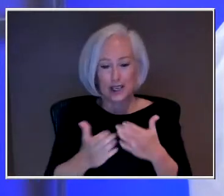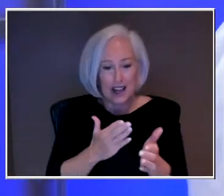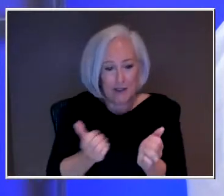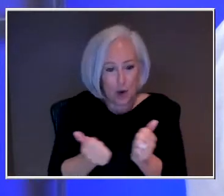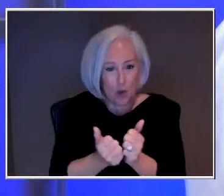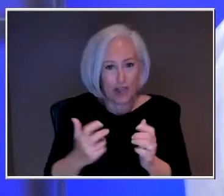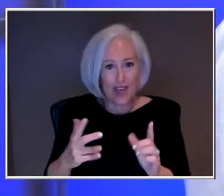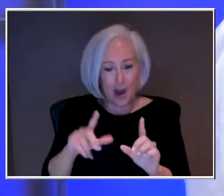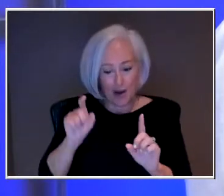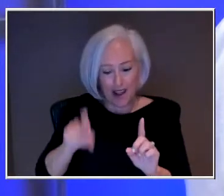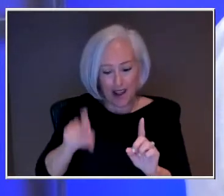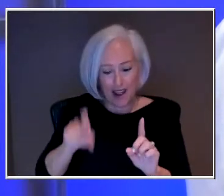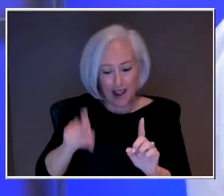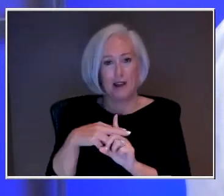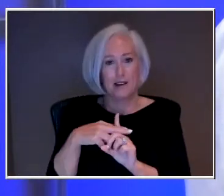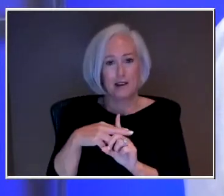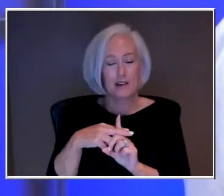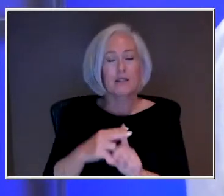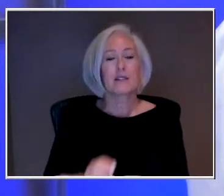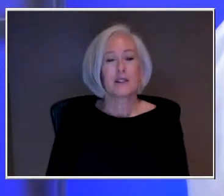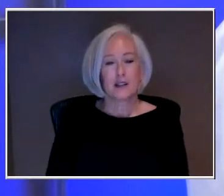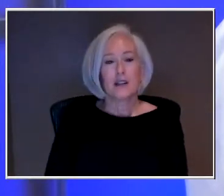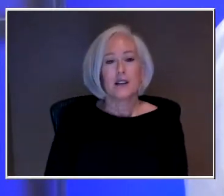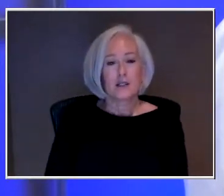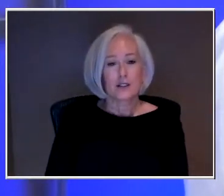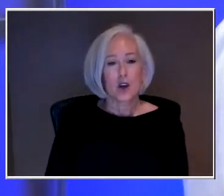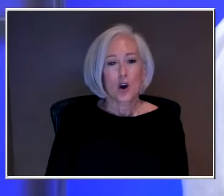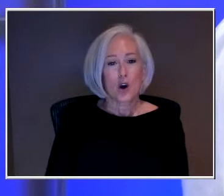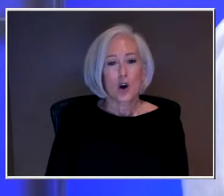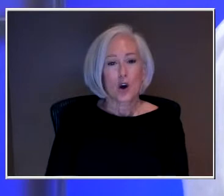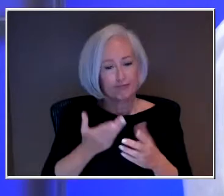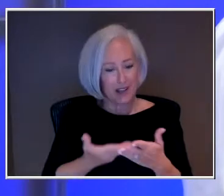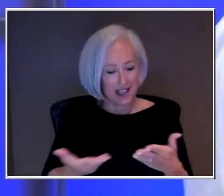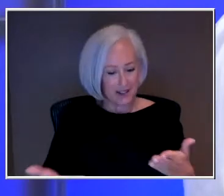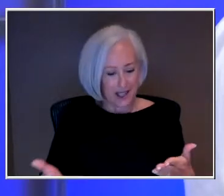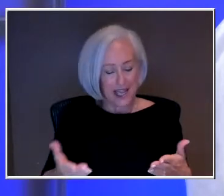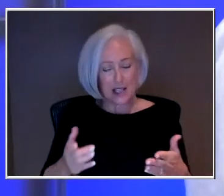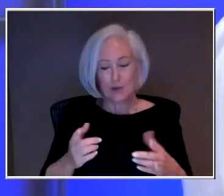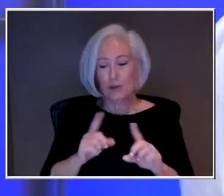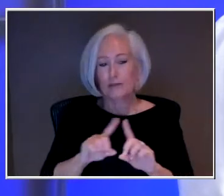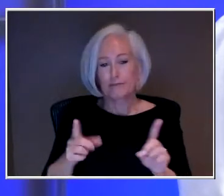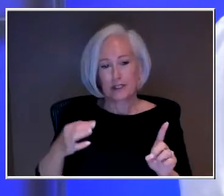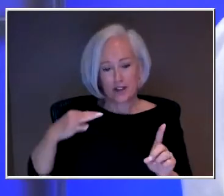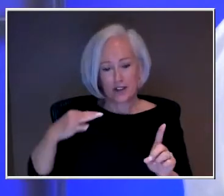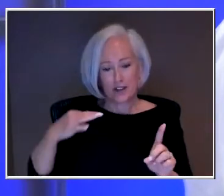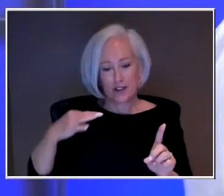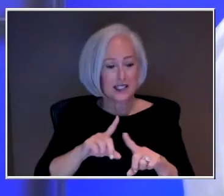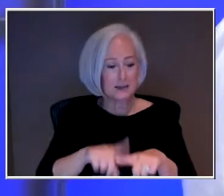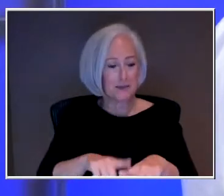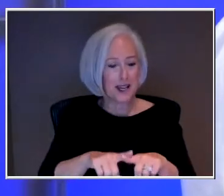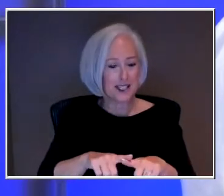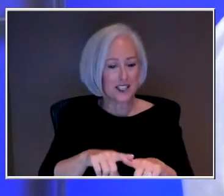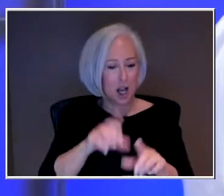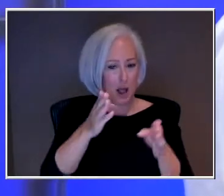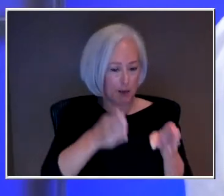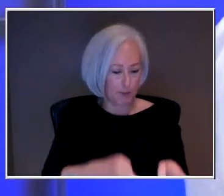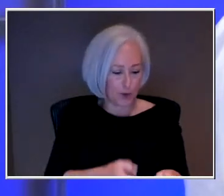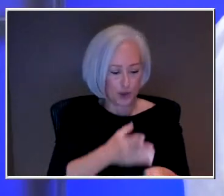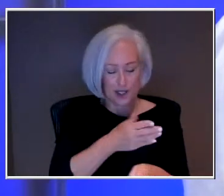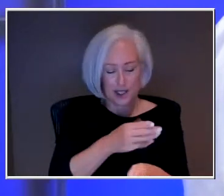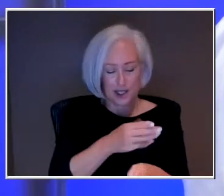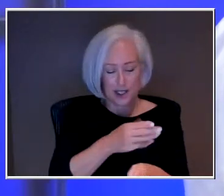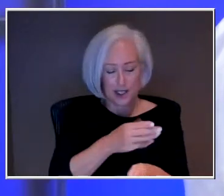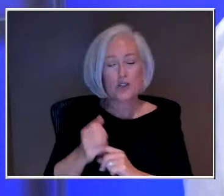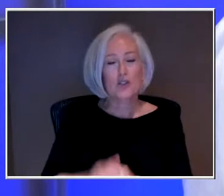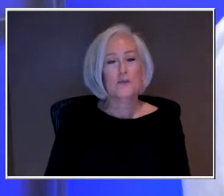device that make them unique and may benefit different types of patients in different situations. What's special about this device is that I